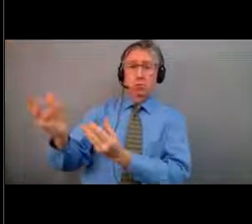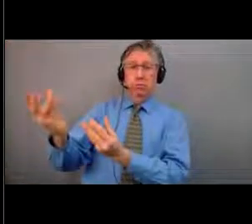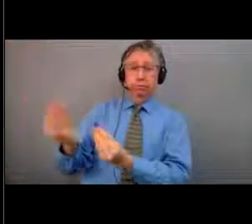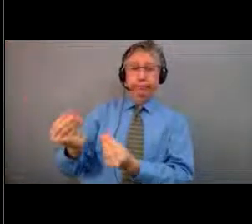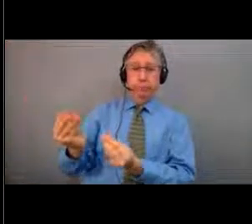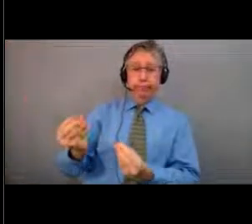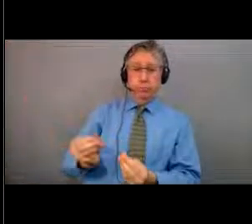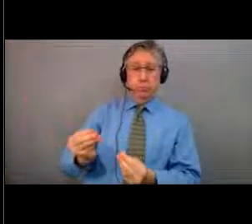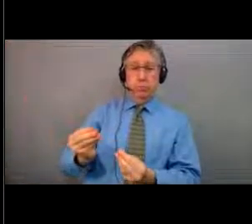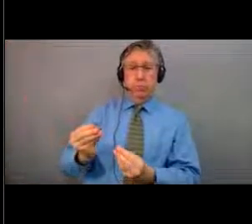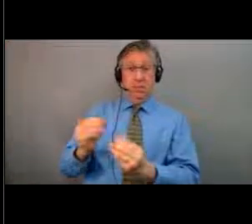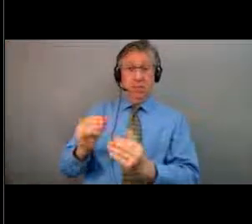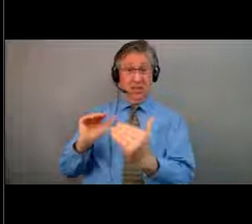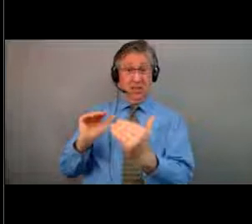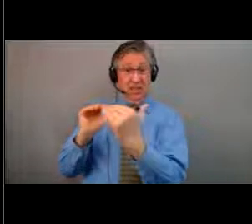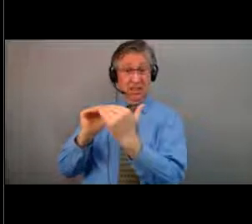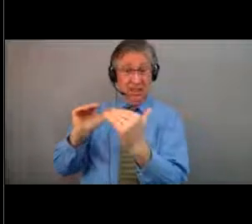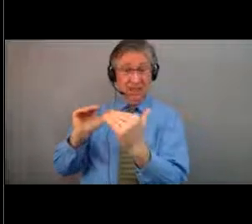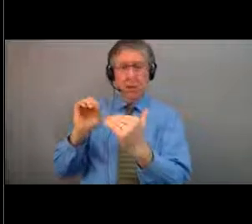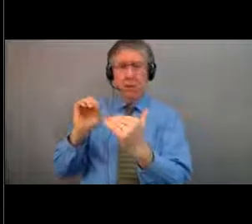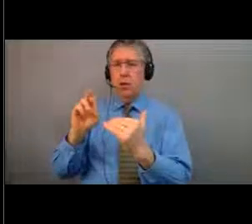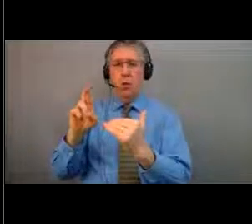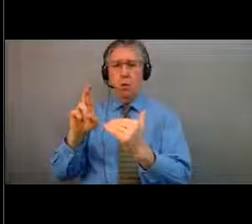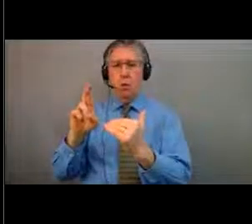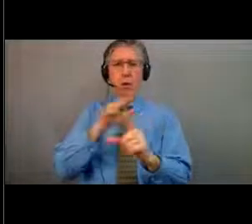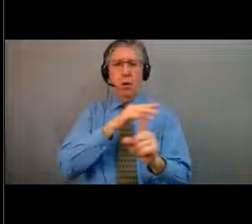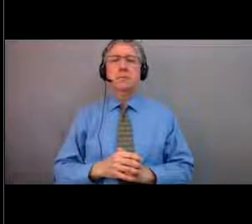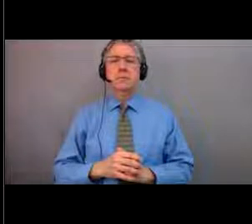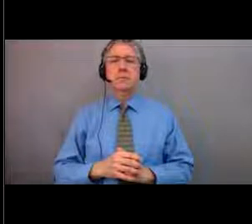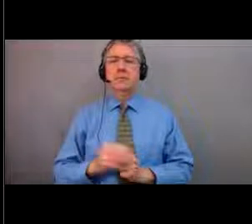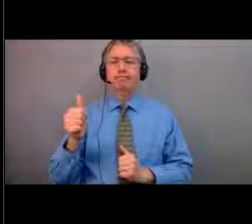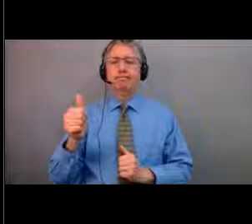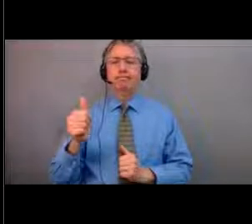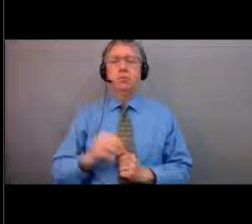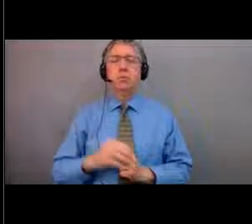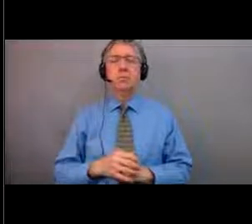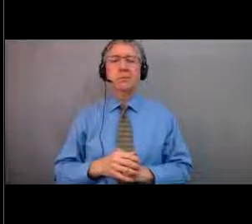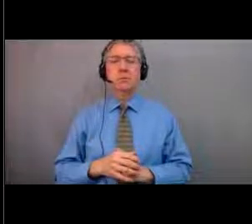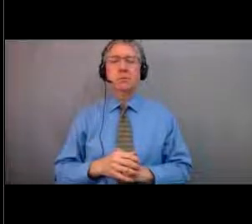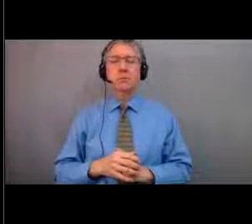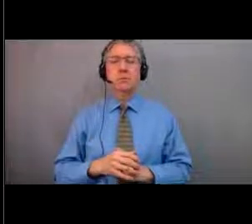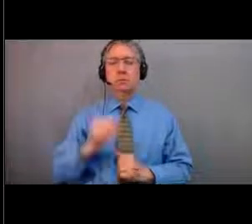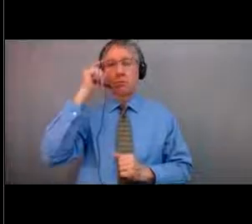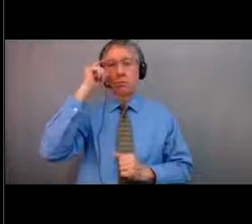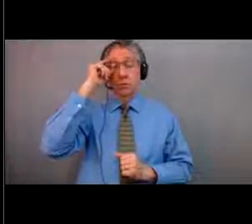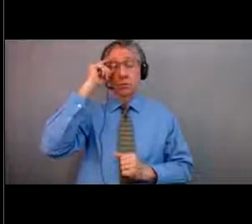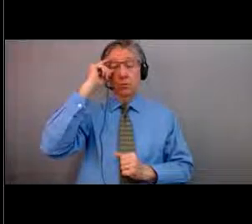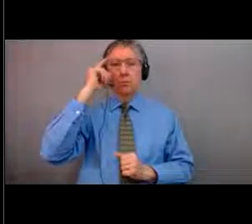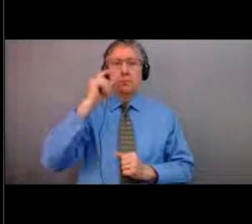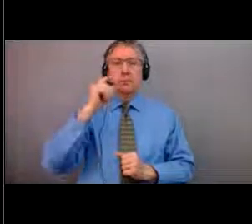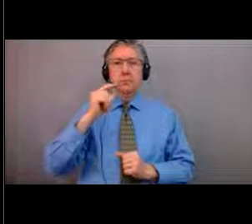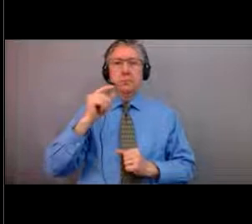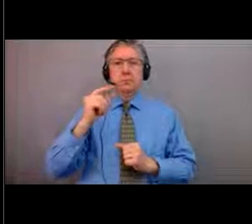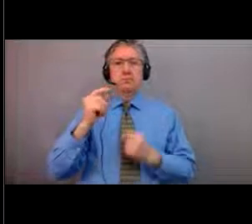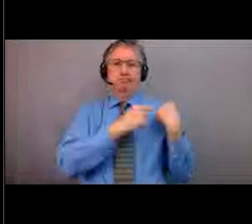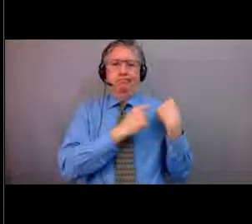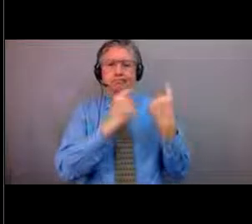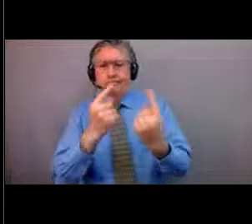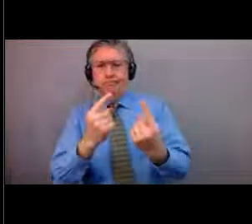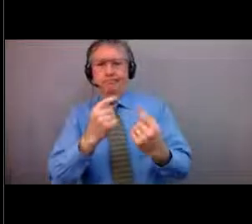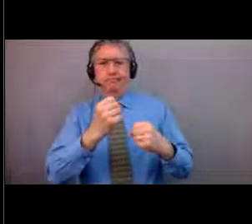some nonlinear variation? Next slide, please. So what we have done over the years